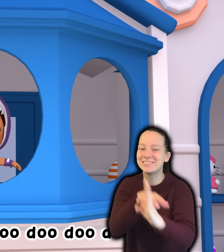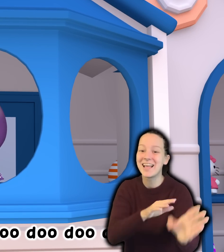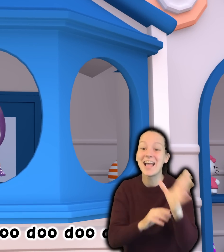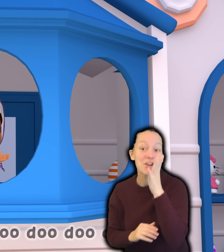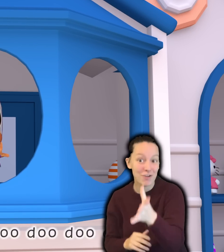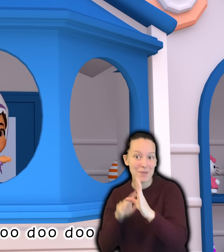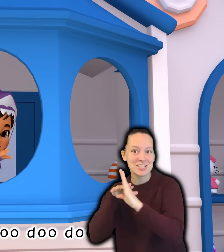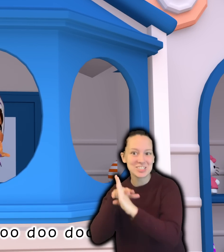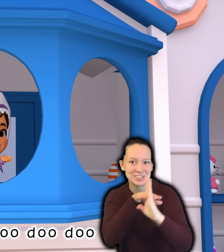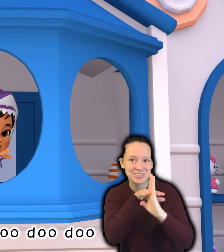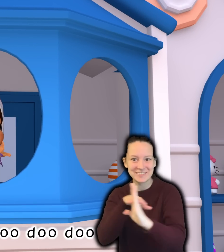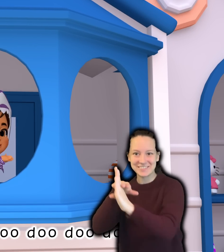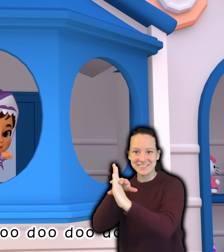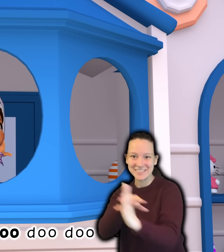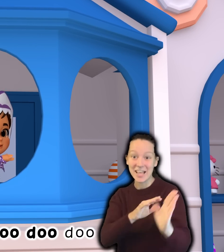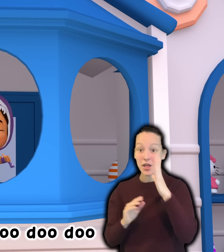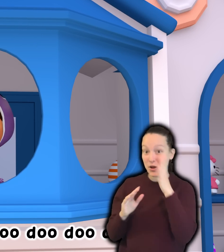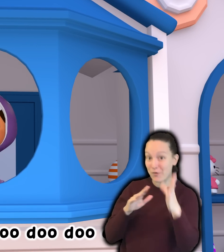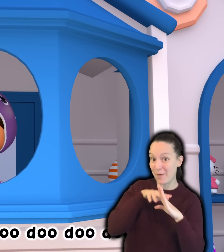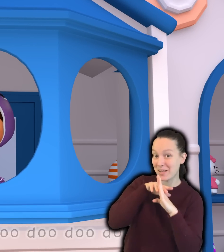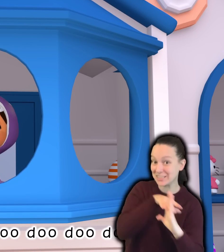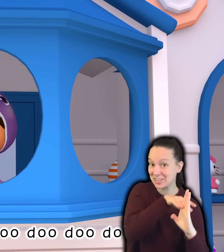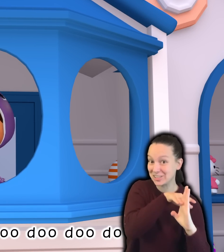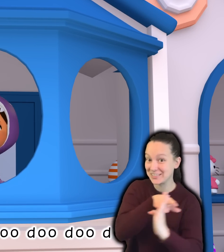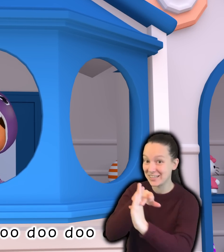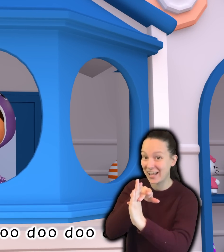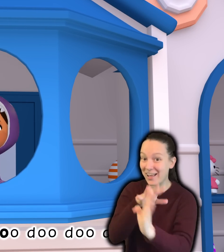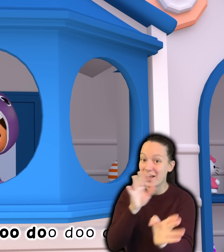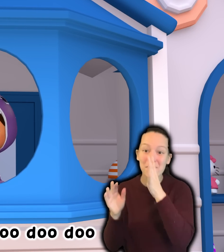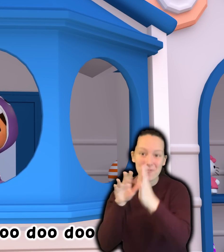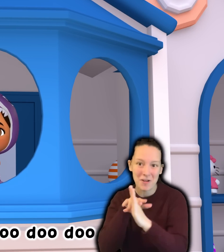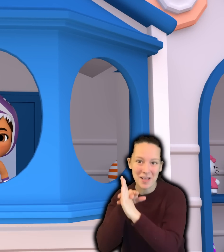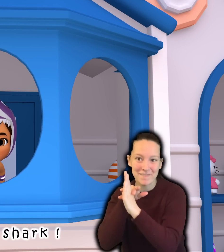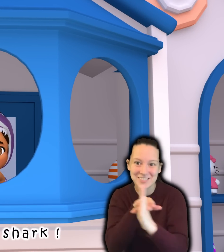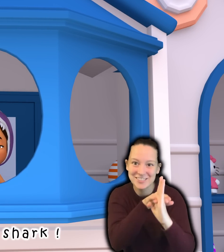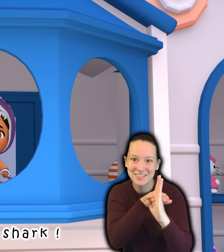shark, grandma shark, grandma shark,